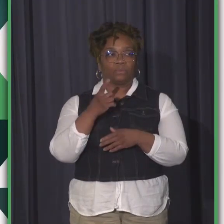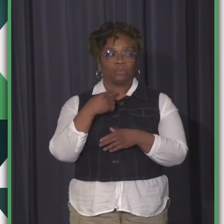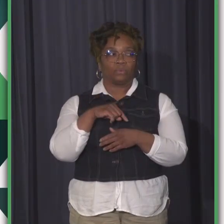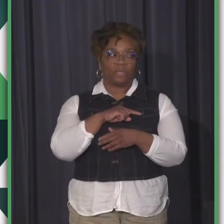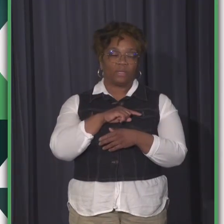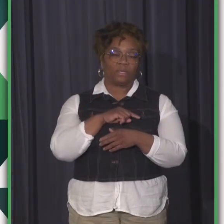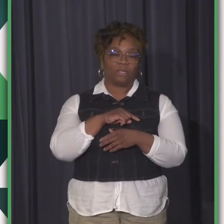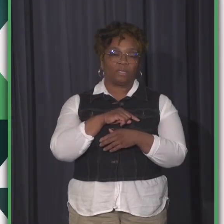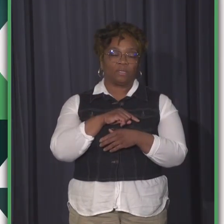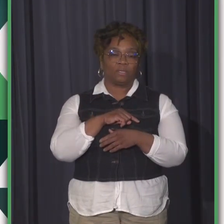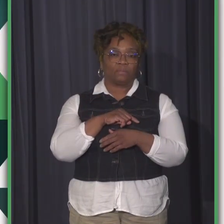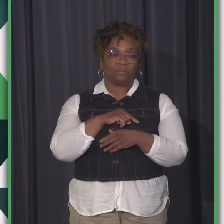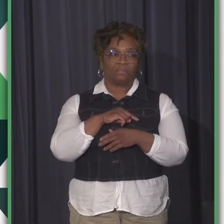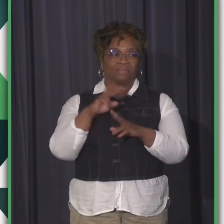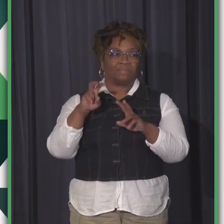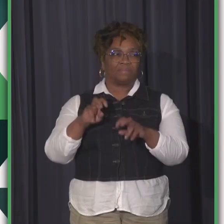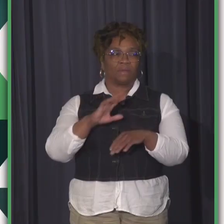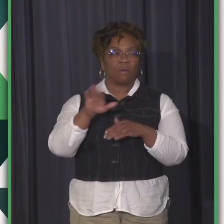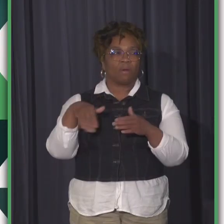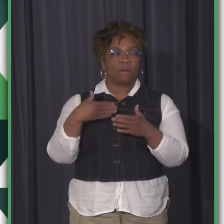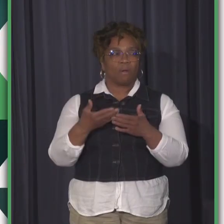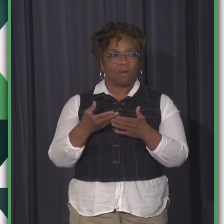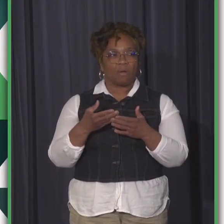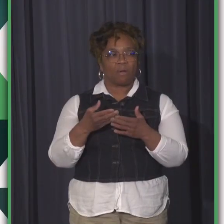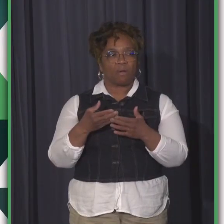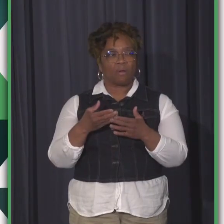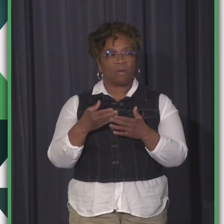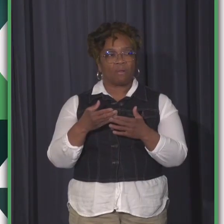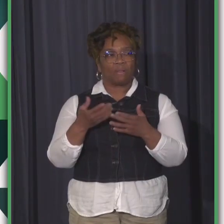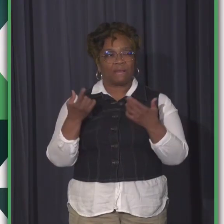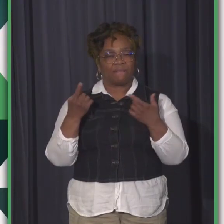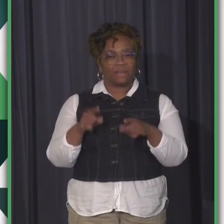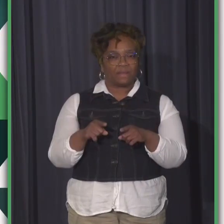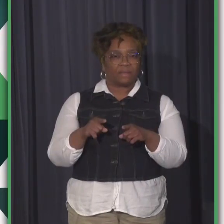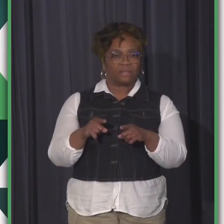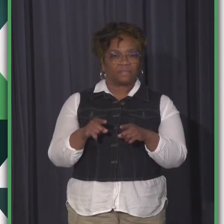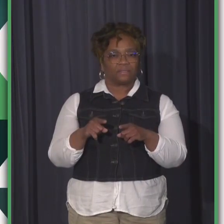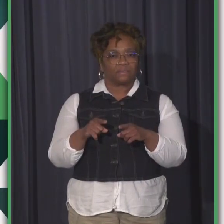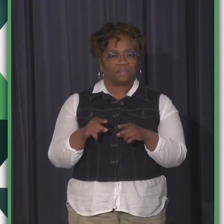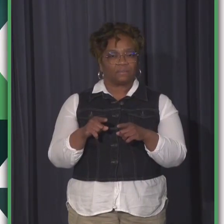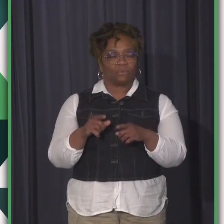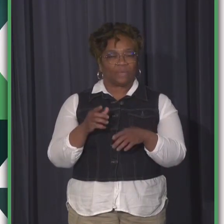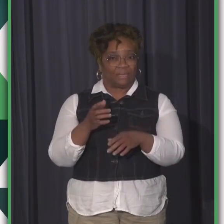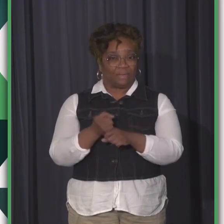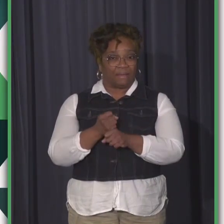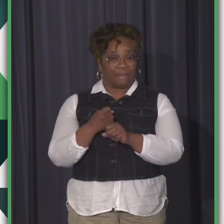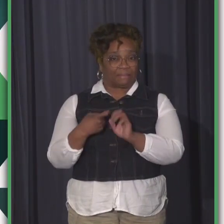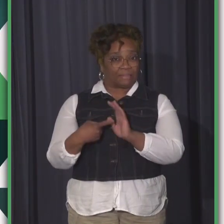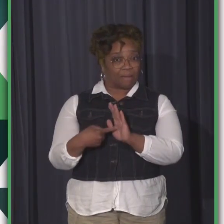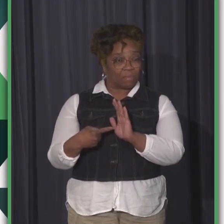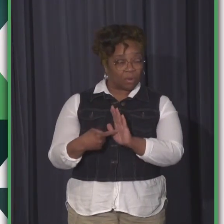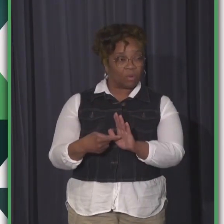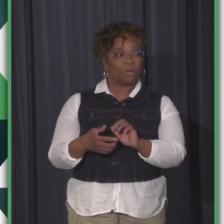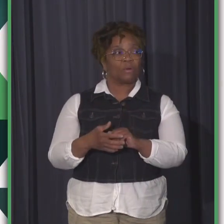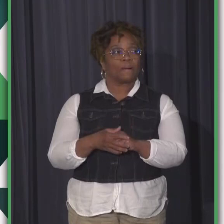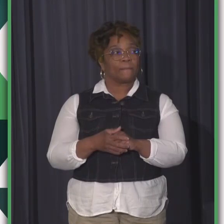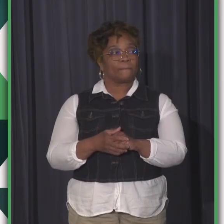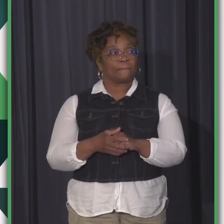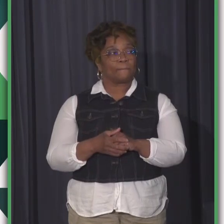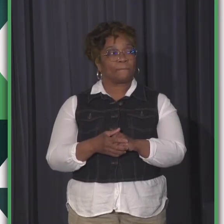through all CAD events, then we randomize it and get a sample. And then we get a sample of